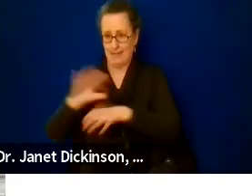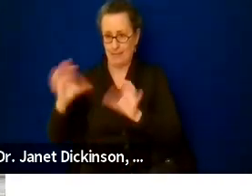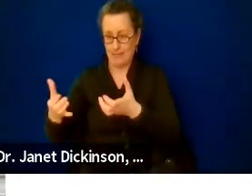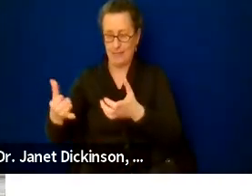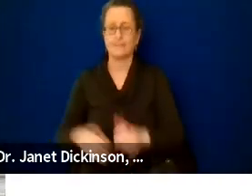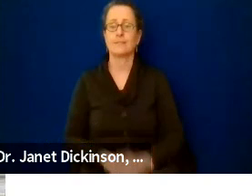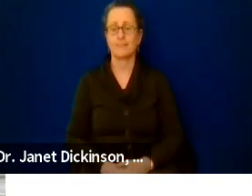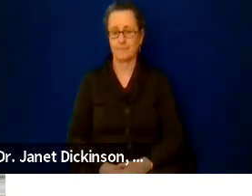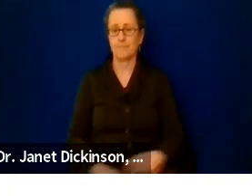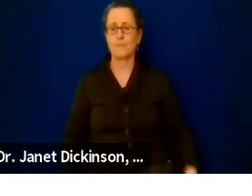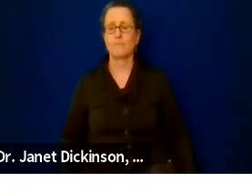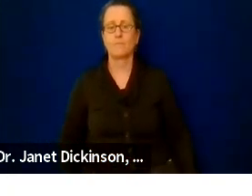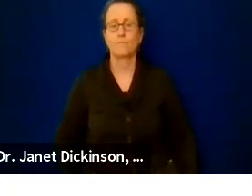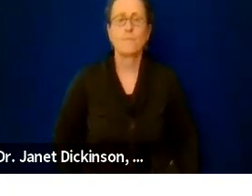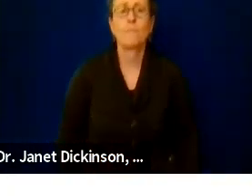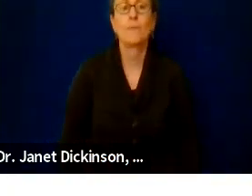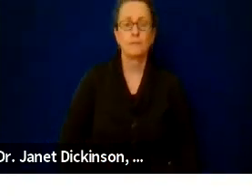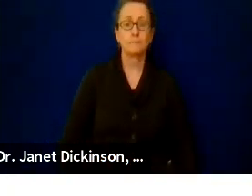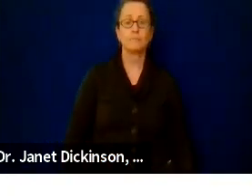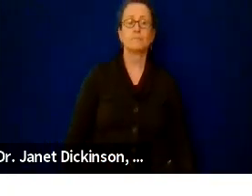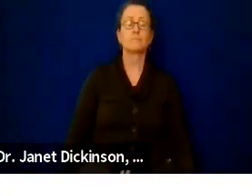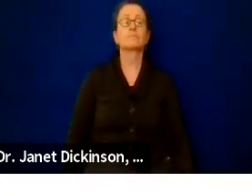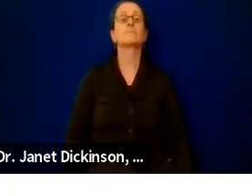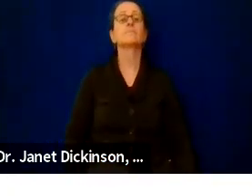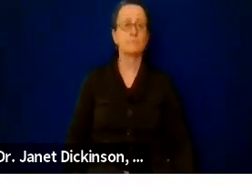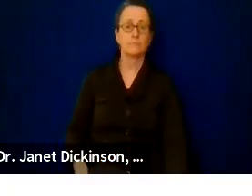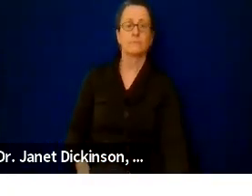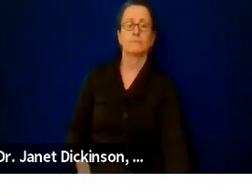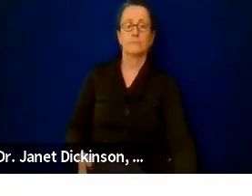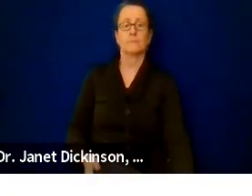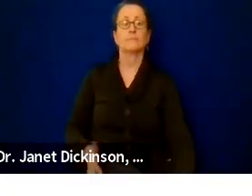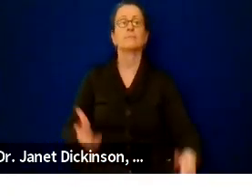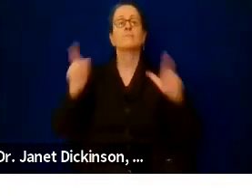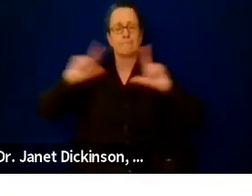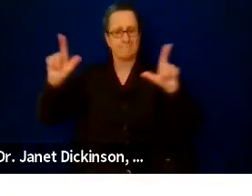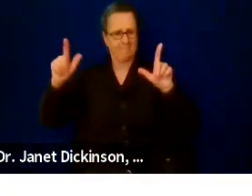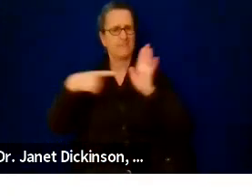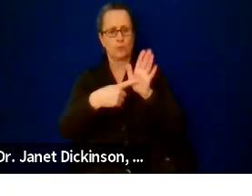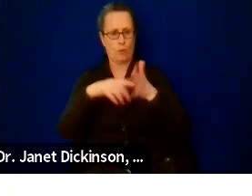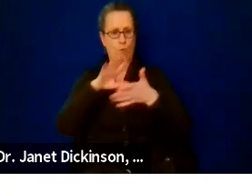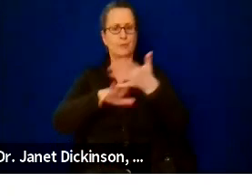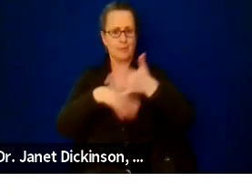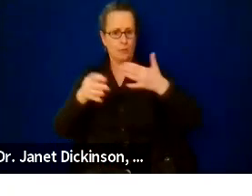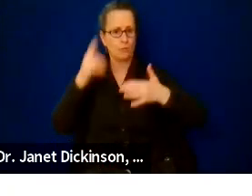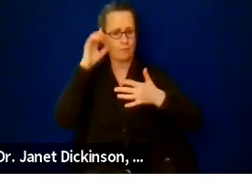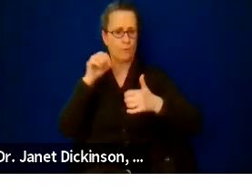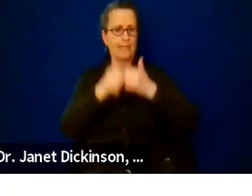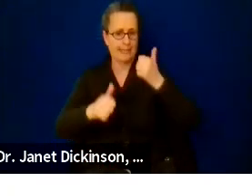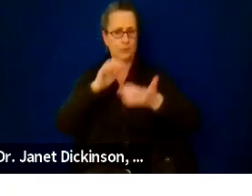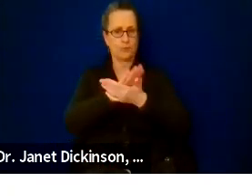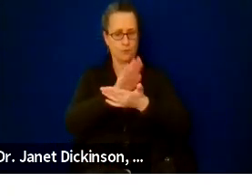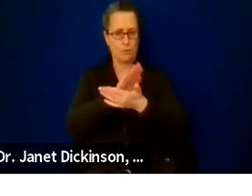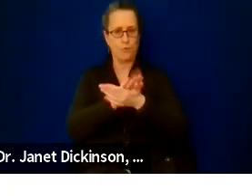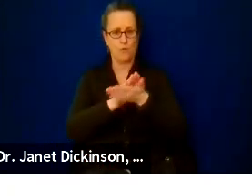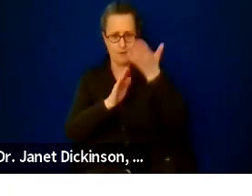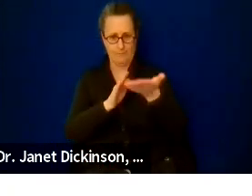Thanks, Nancy. And great segue into the hours of operation. This slide outlines what the hours of